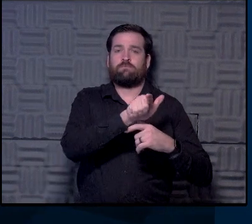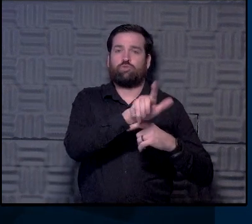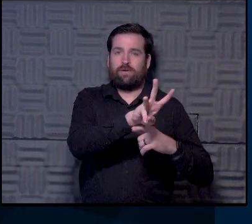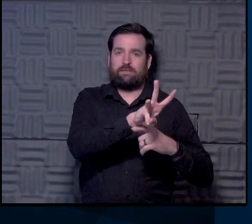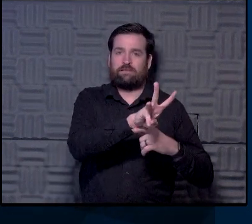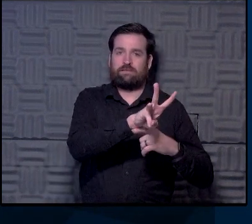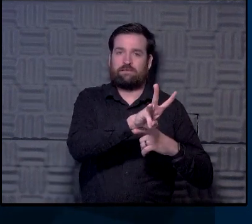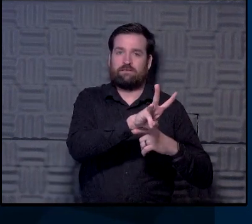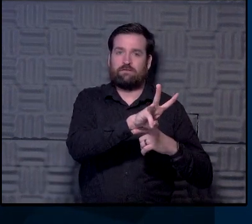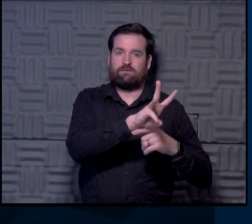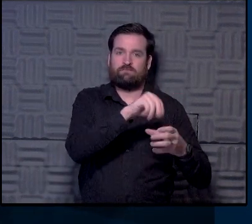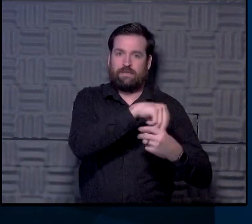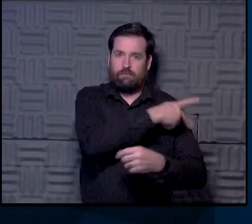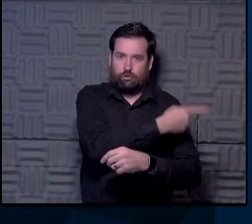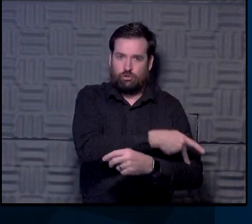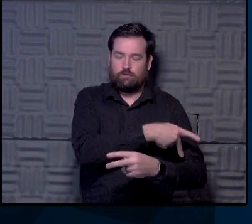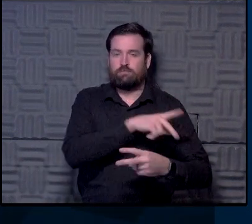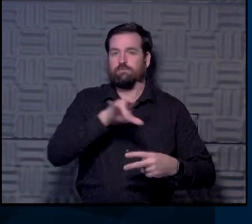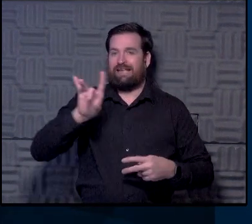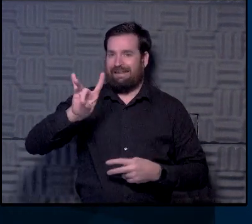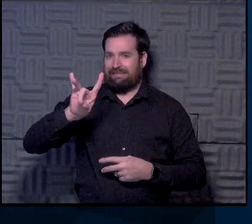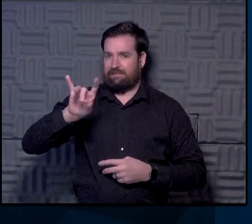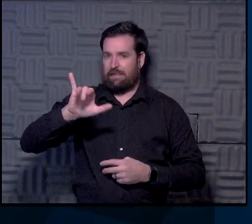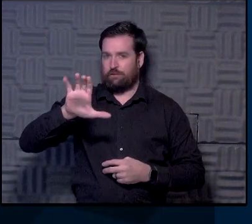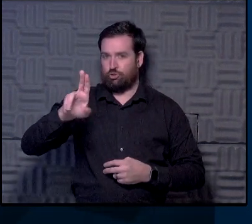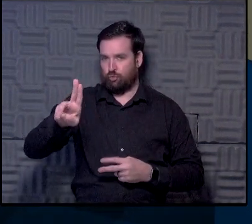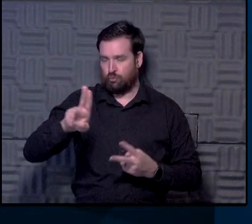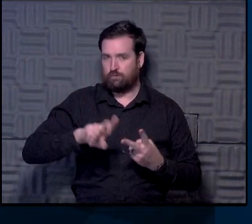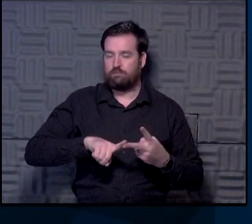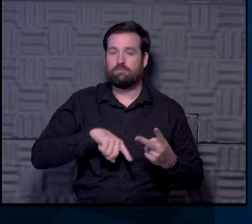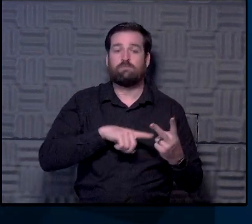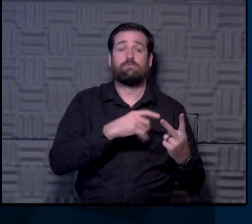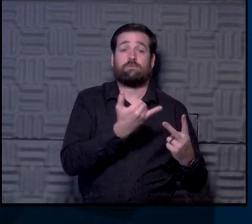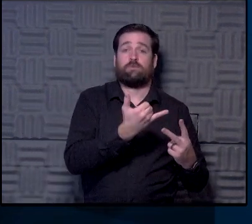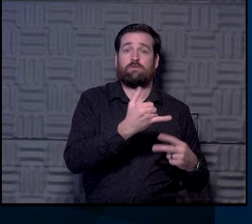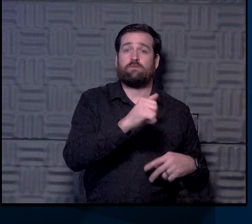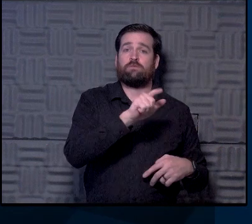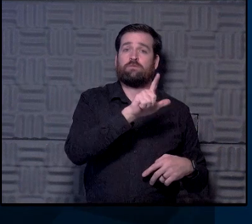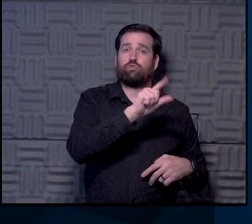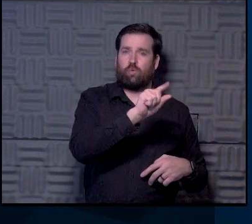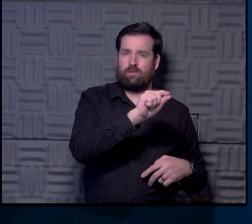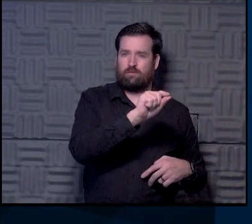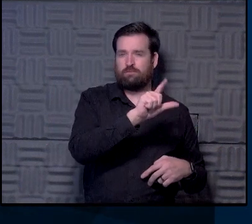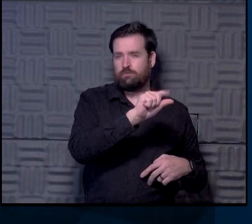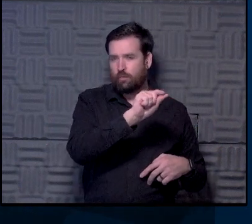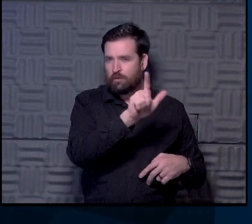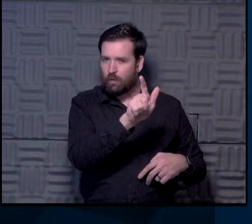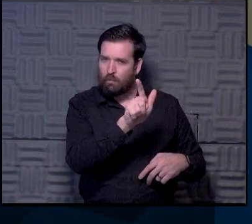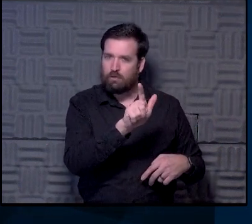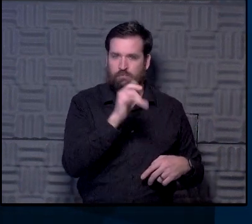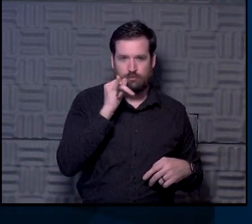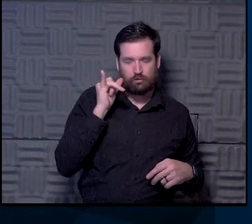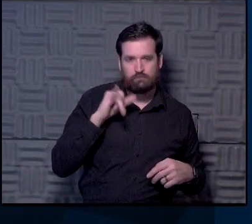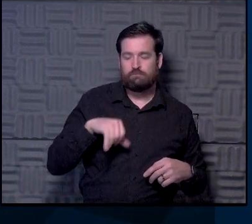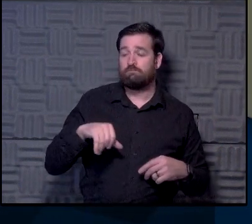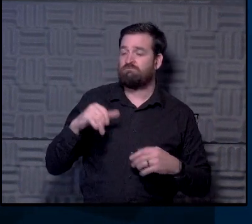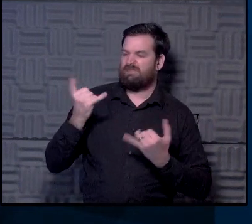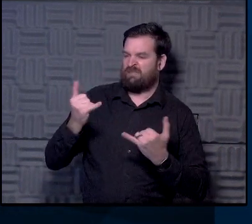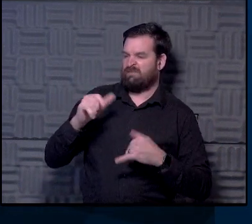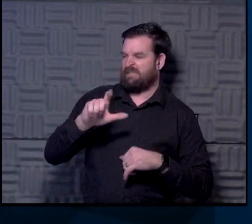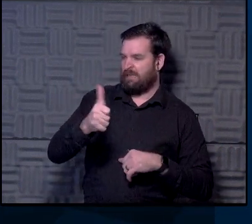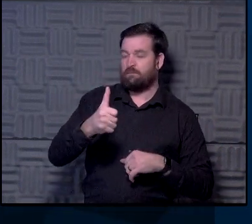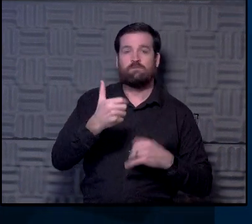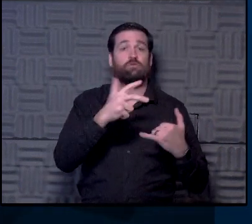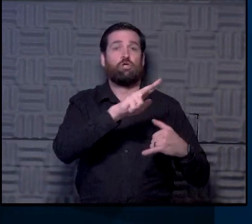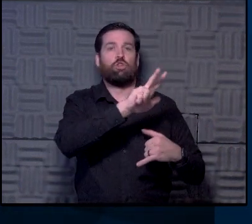26 inpatients. We have 8 in the ICU. Today, we have 20. I think we had 20 or 21 yesterday. We are back down to 10. Today, we